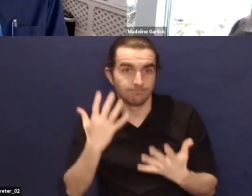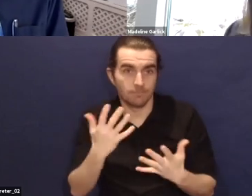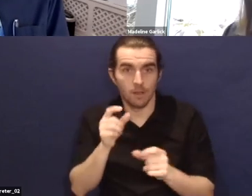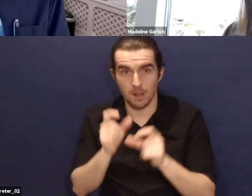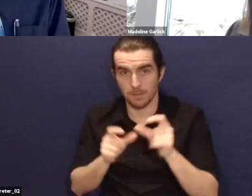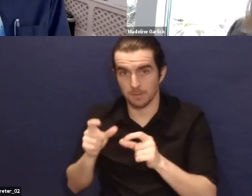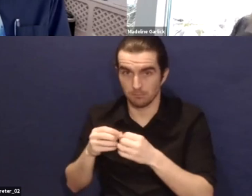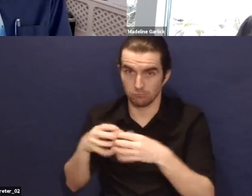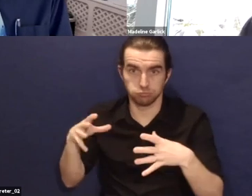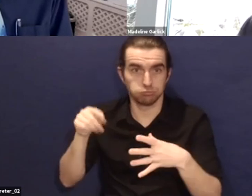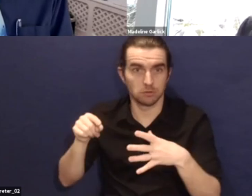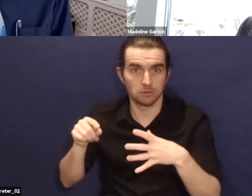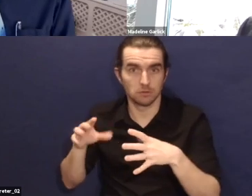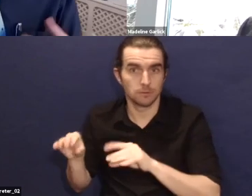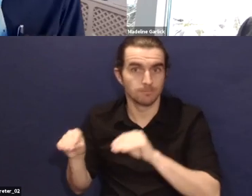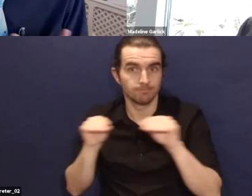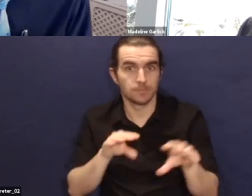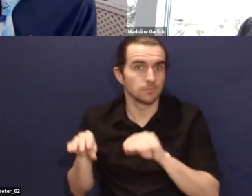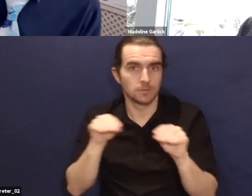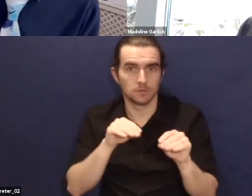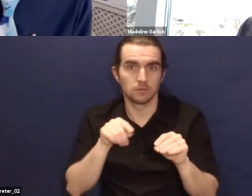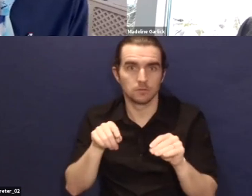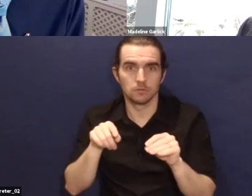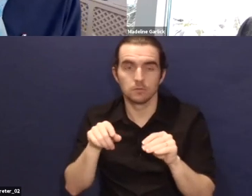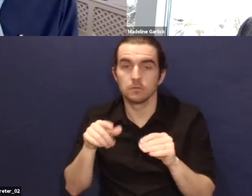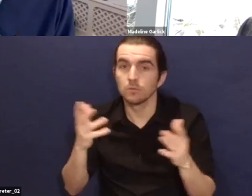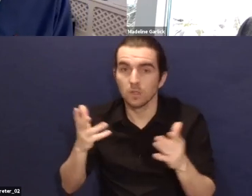internal displacement support. And I think that